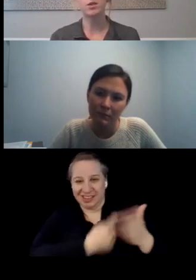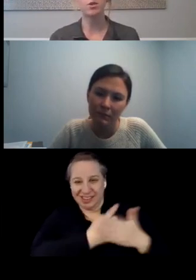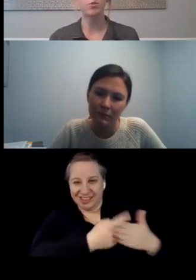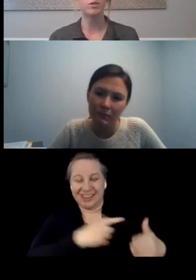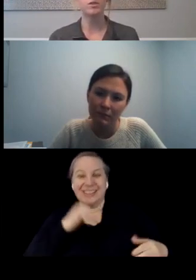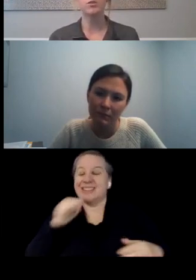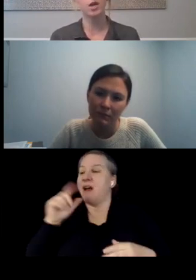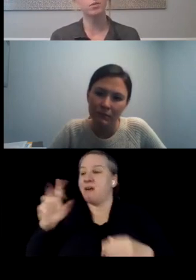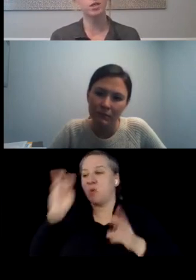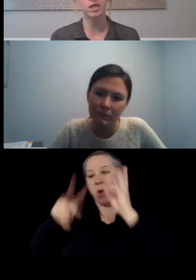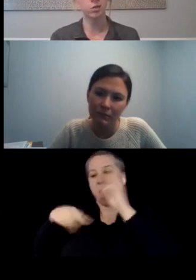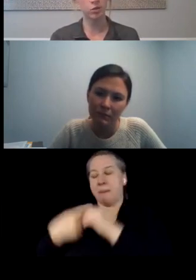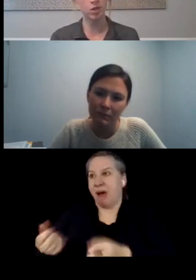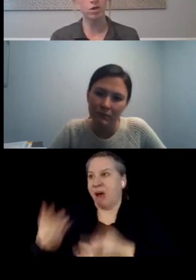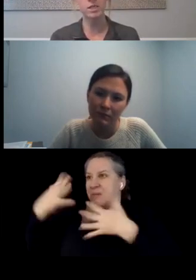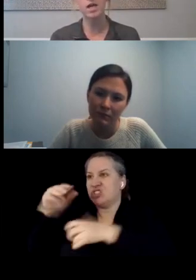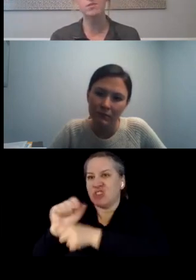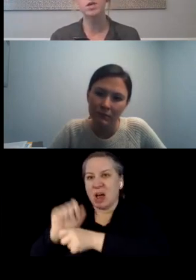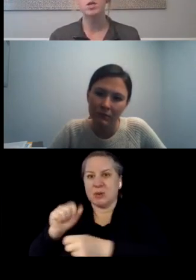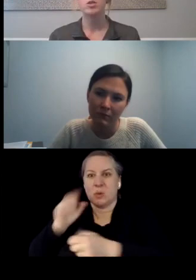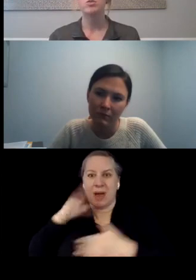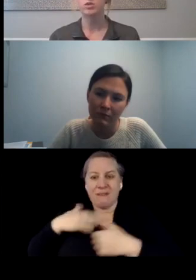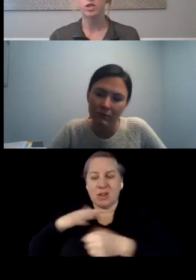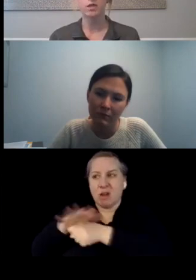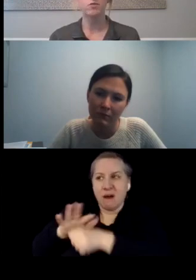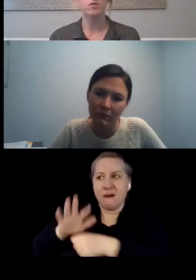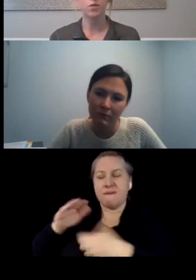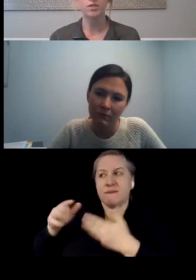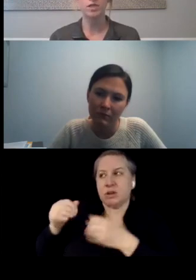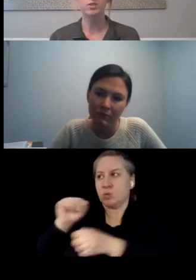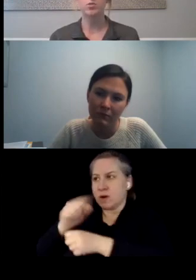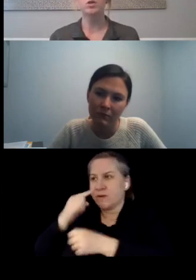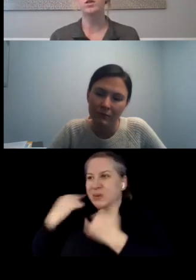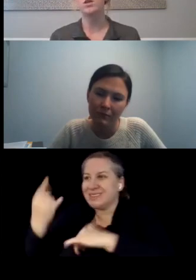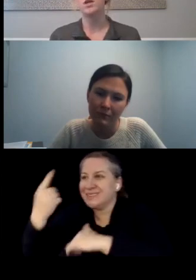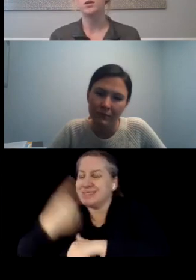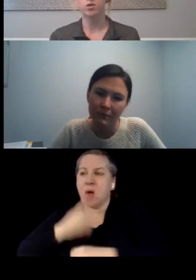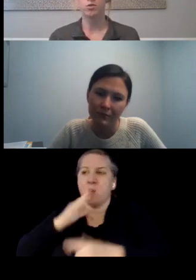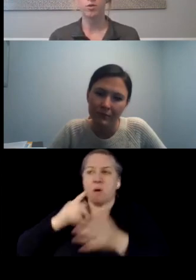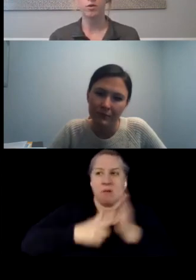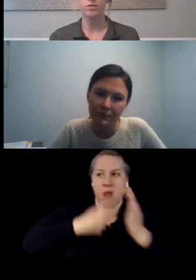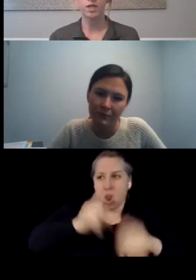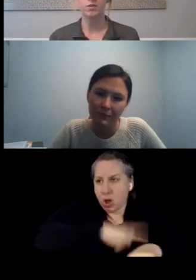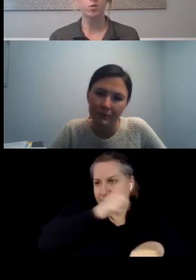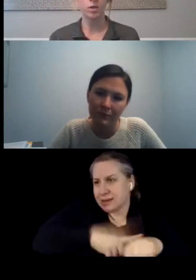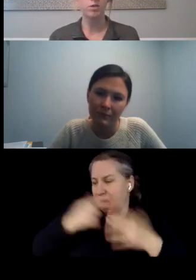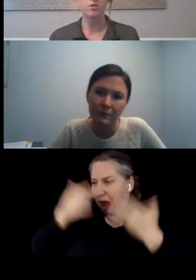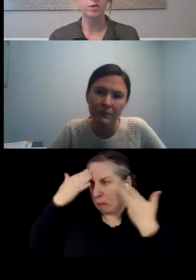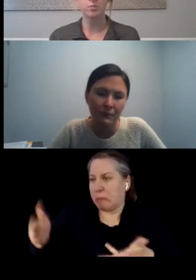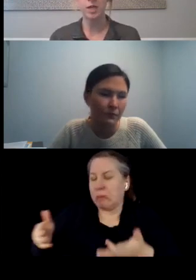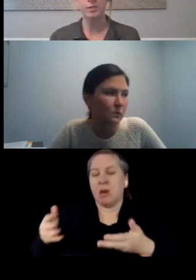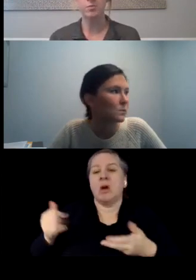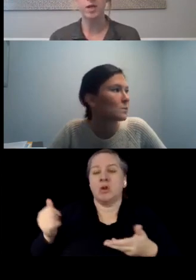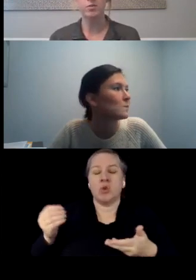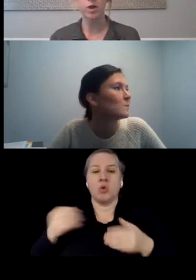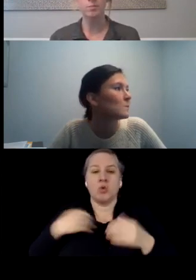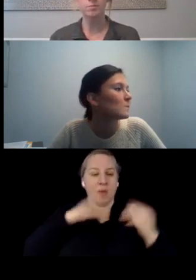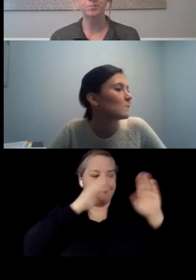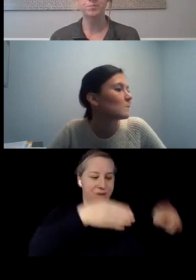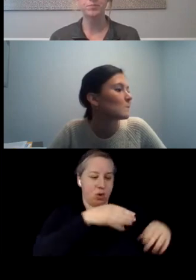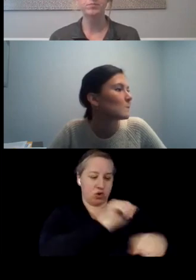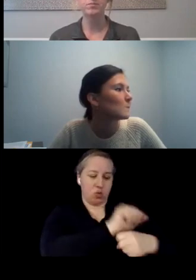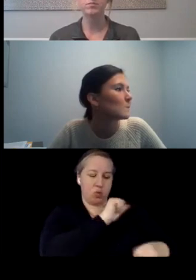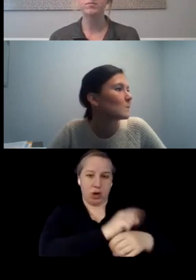this day? Is this job going to take a really long time? You can kind of just focus on your work and go throughout your day knowing that you're getting paid no matter